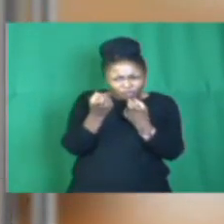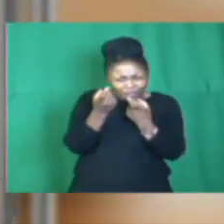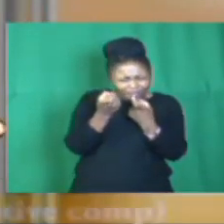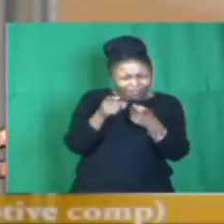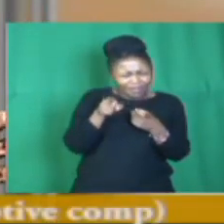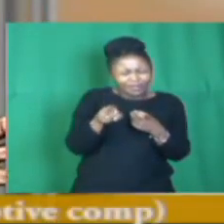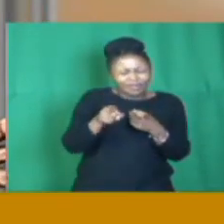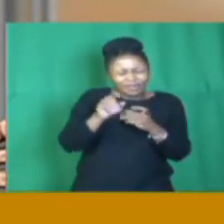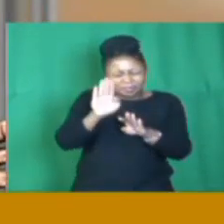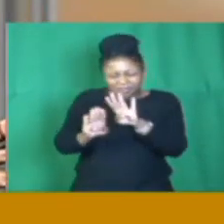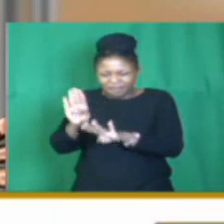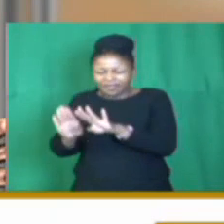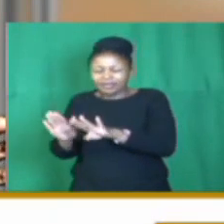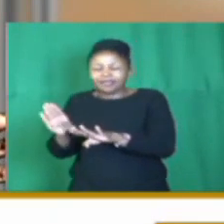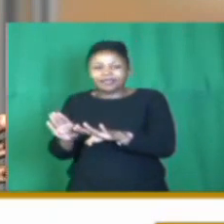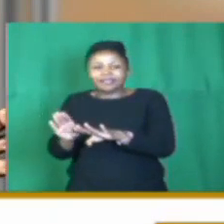emphasizing